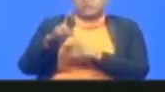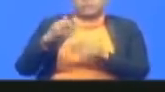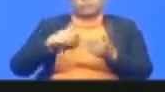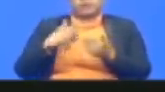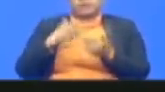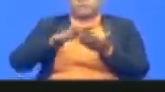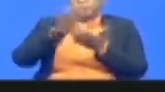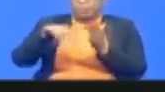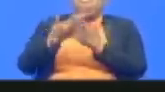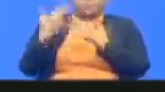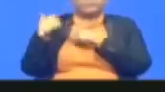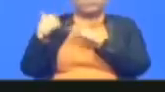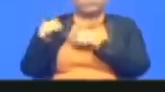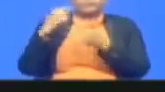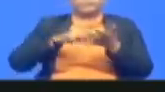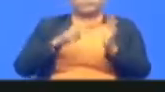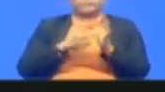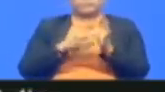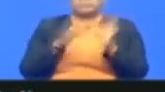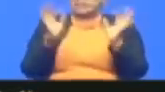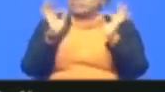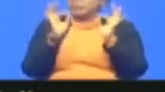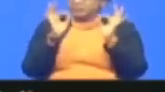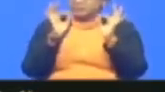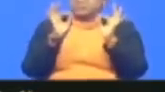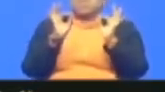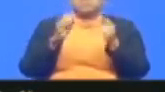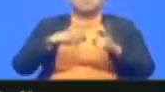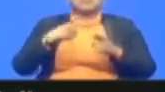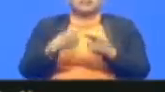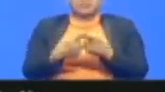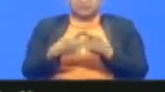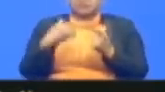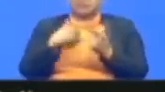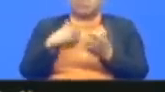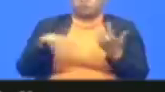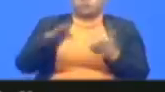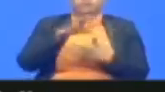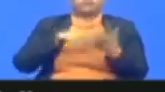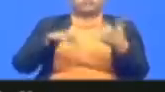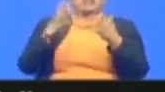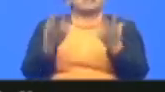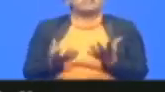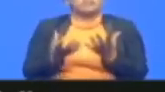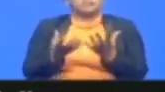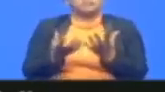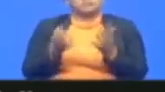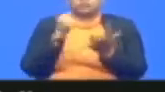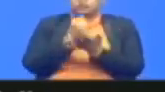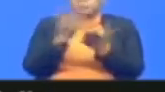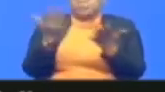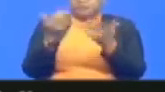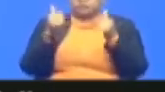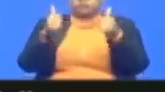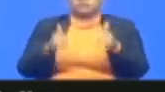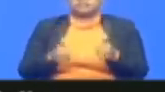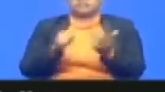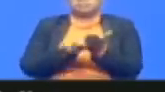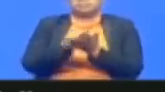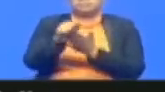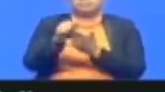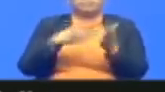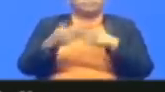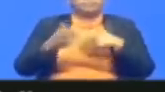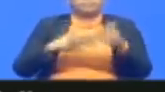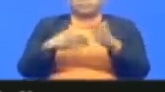in charge of the project by surprise and thrown them into confusion. In a newspaper notice published without the